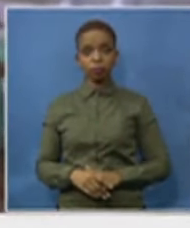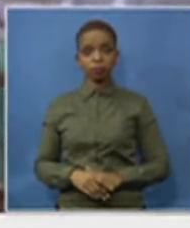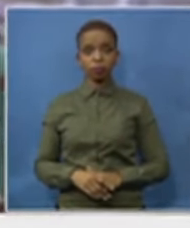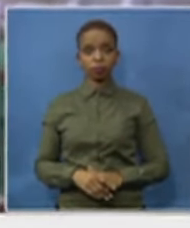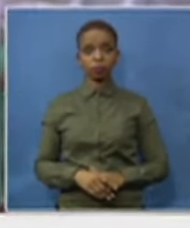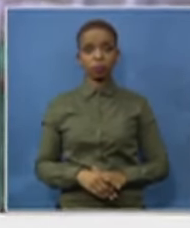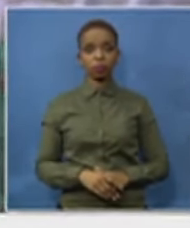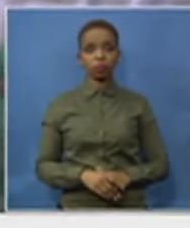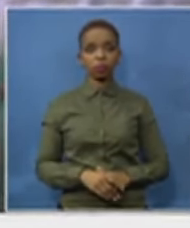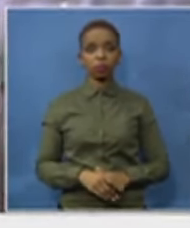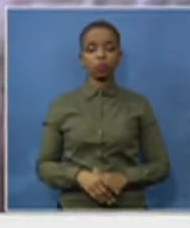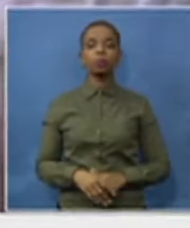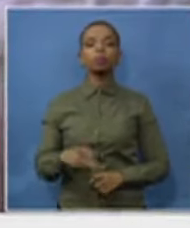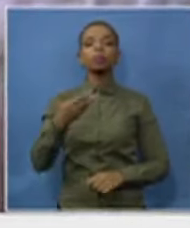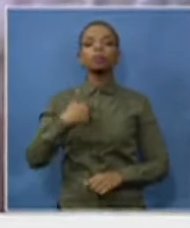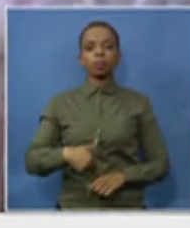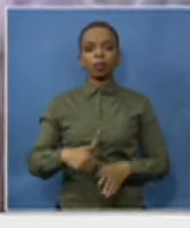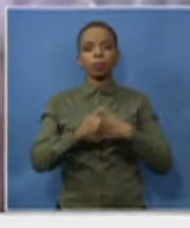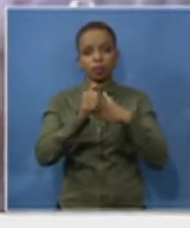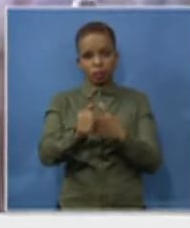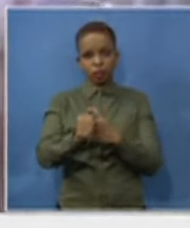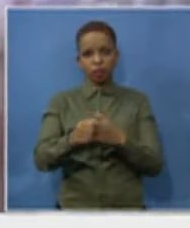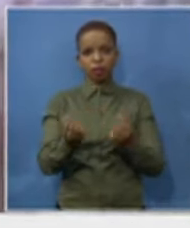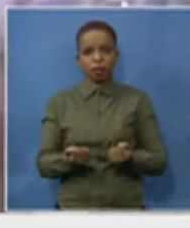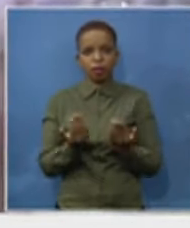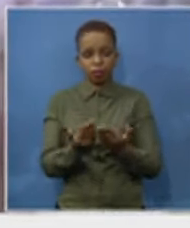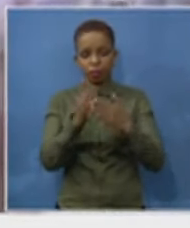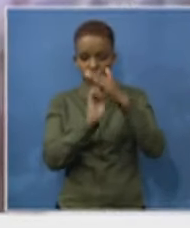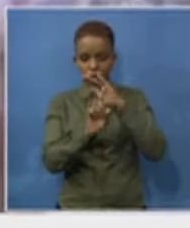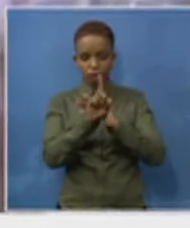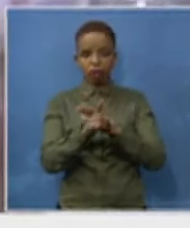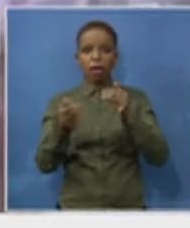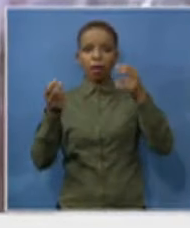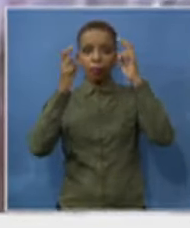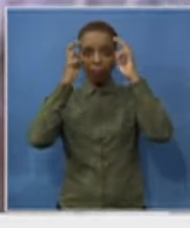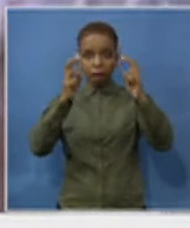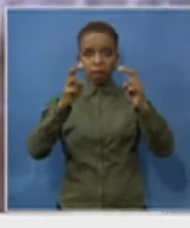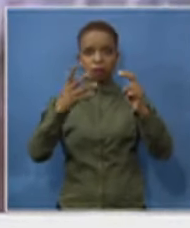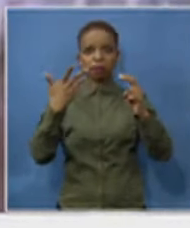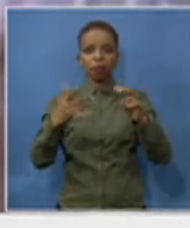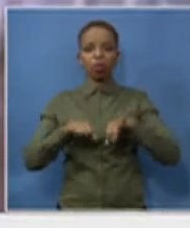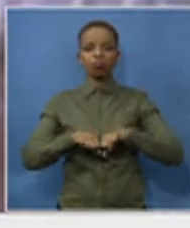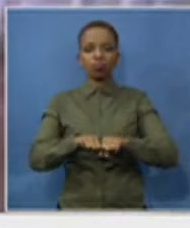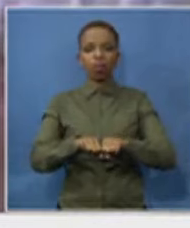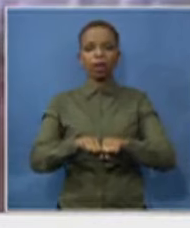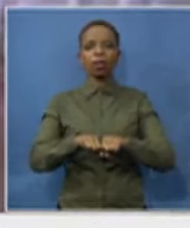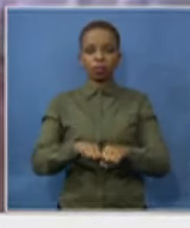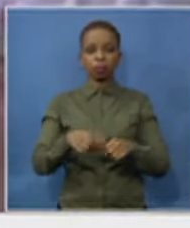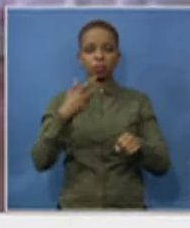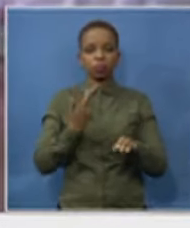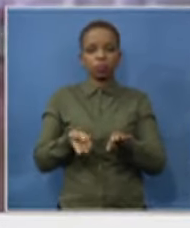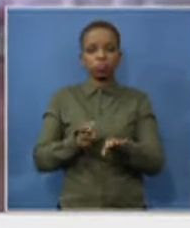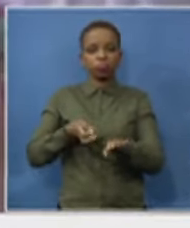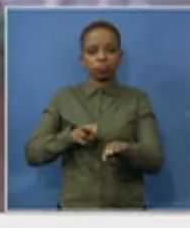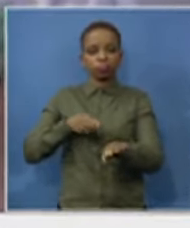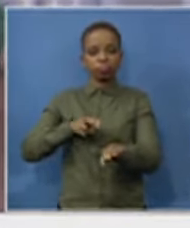I was leaving the service and entering the trolley bus, and when I got on the trolley bus together with 2 nurses, the